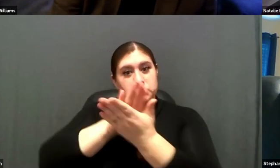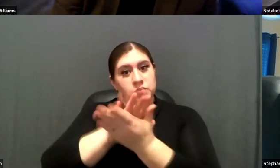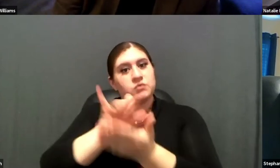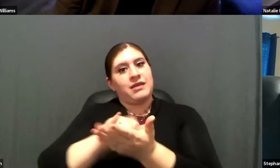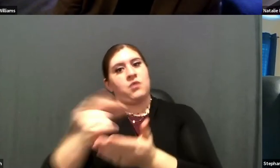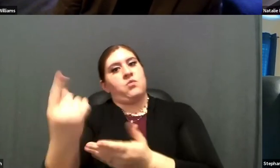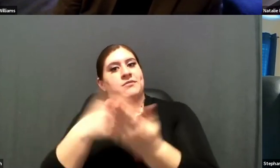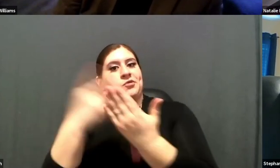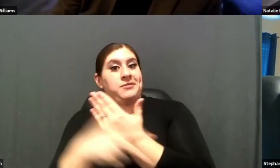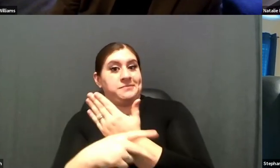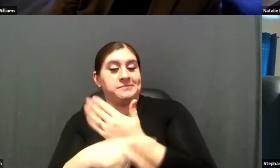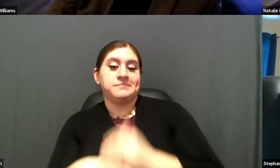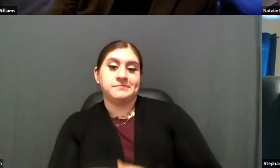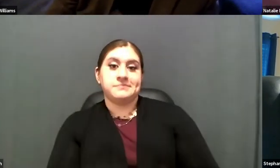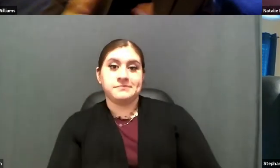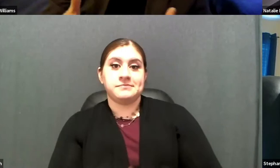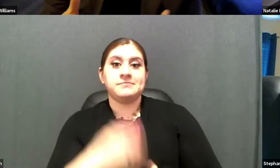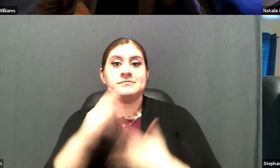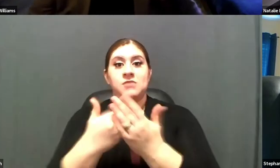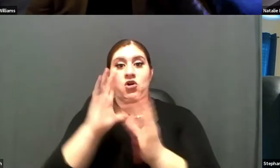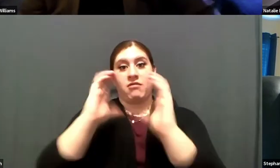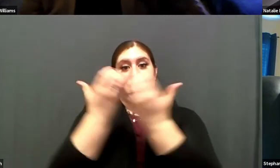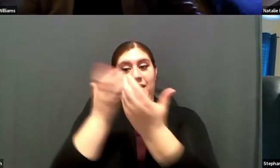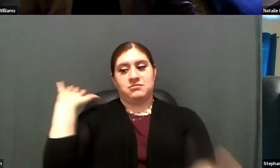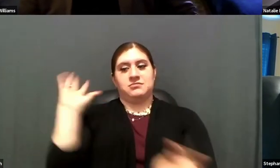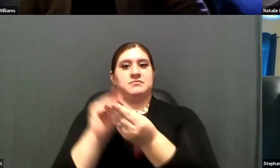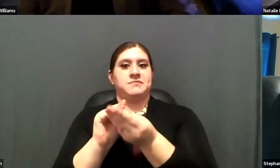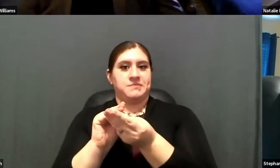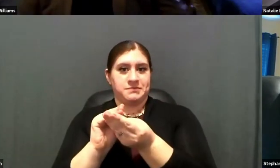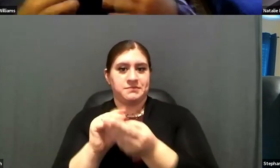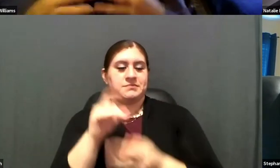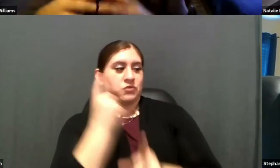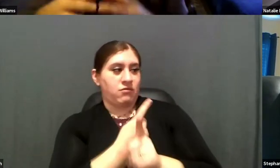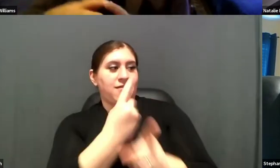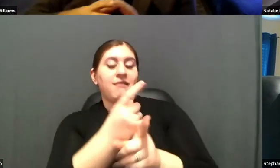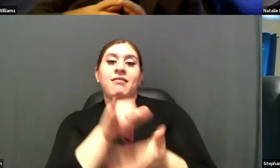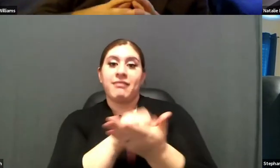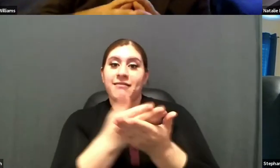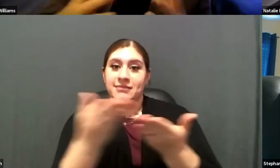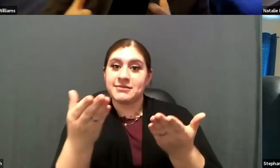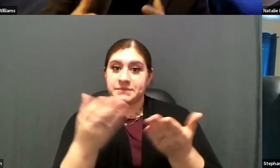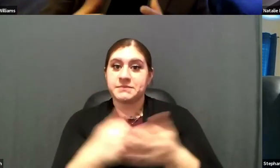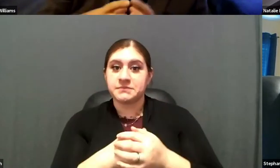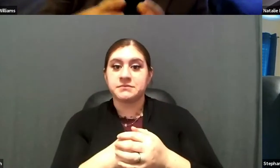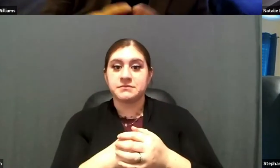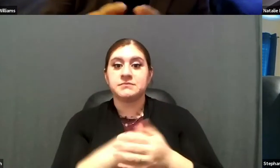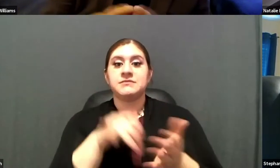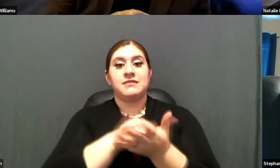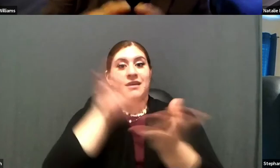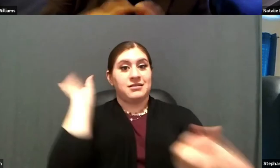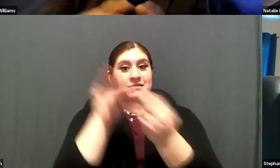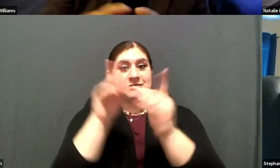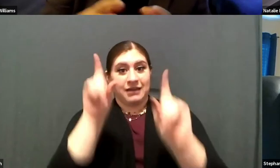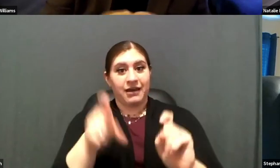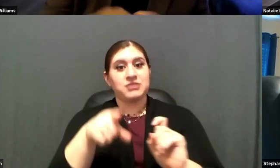one program. And all of your classes go together. Correct. And that's the thing. So with the comprehensive exam,